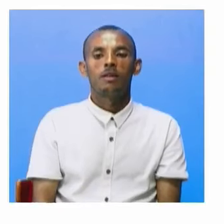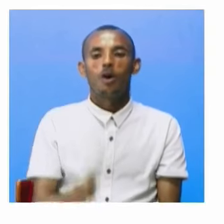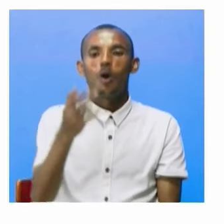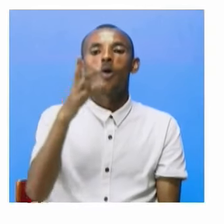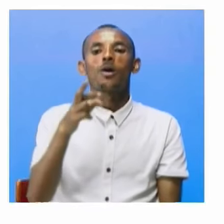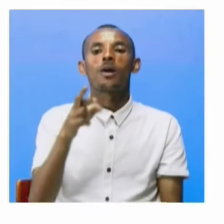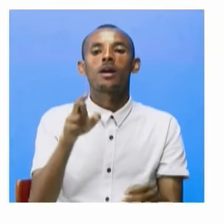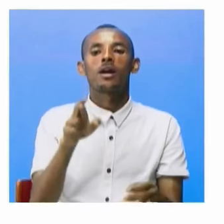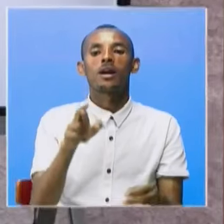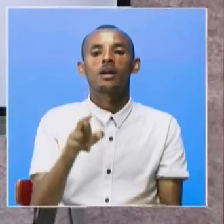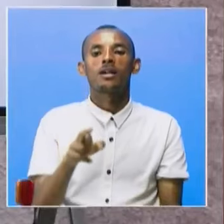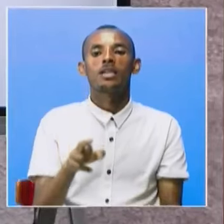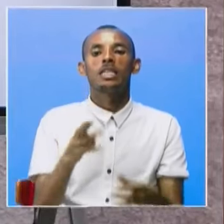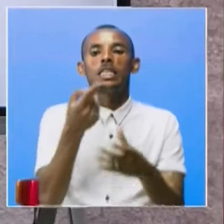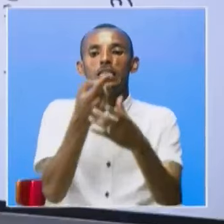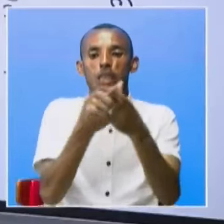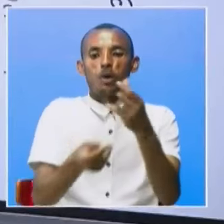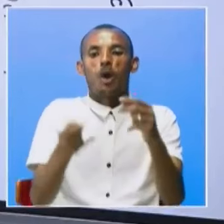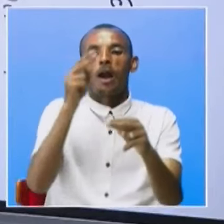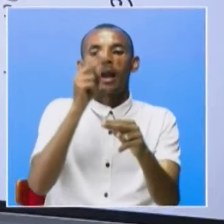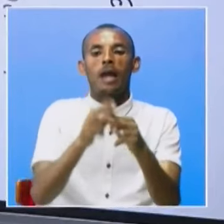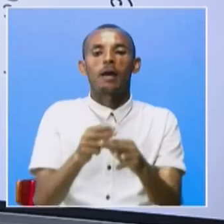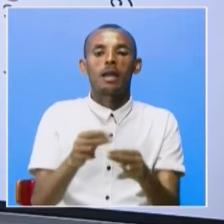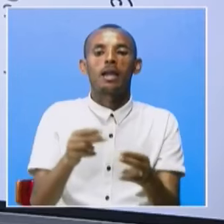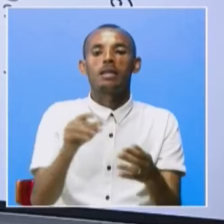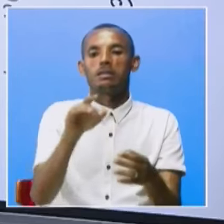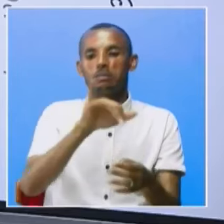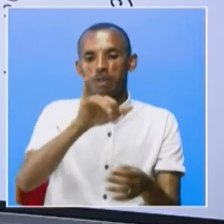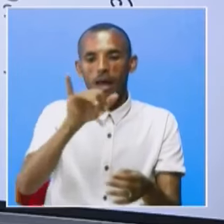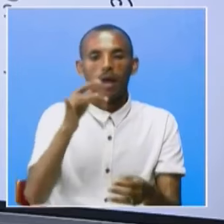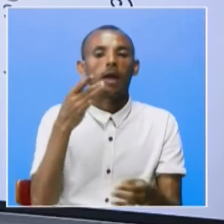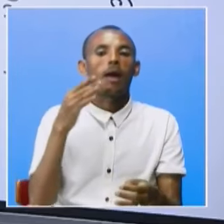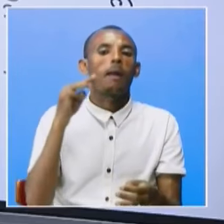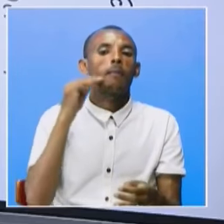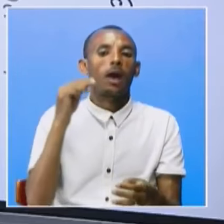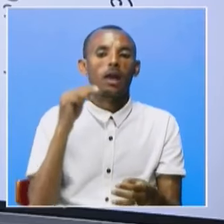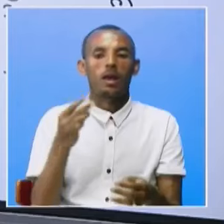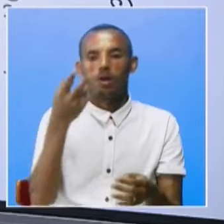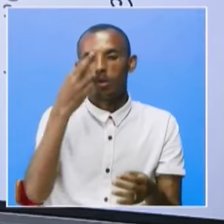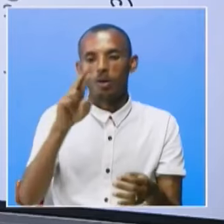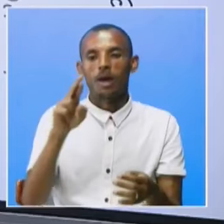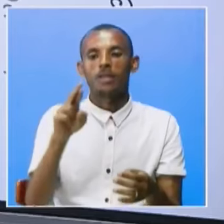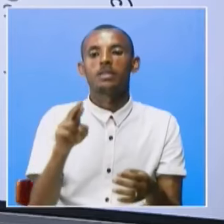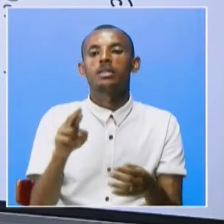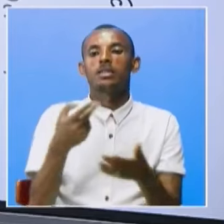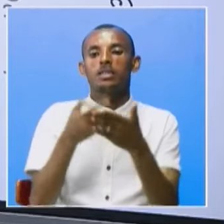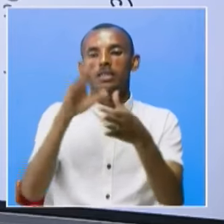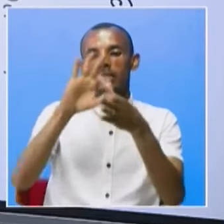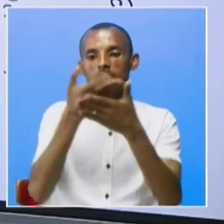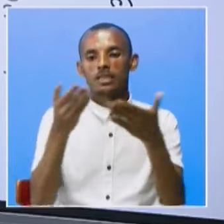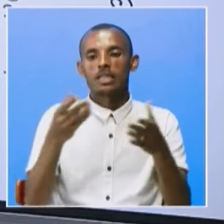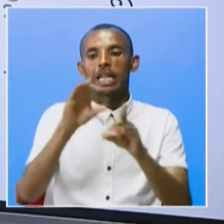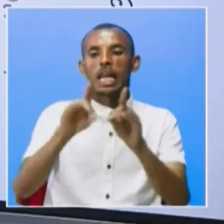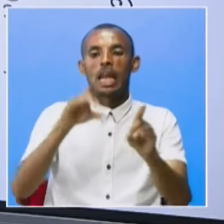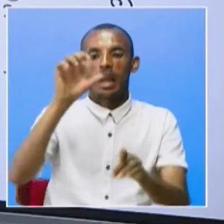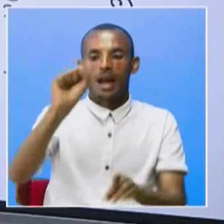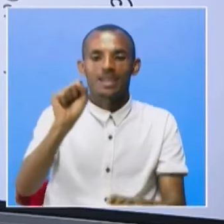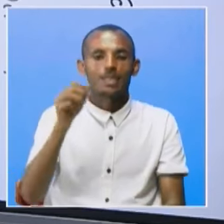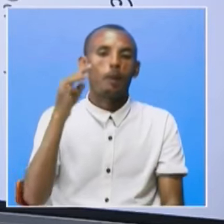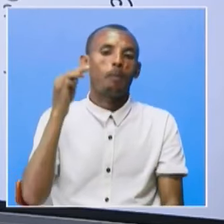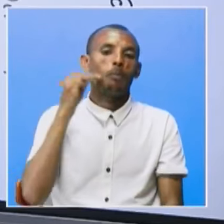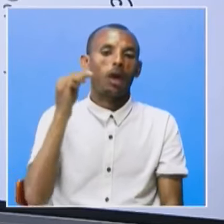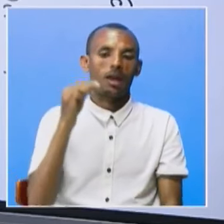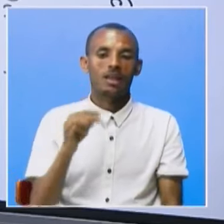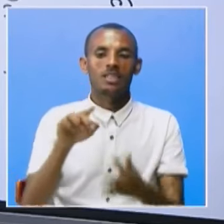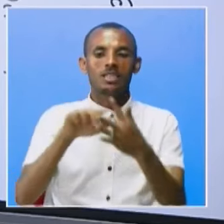or singular names like Mary. For example, look at this sentence. I said what? Does Mary. Since